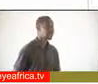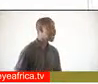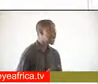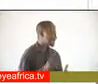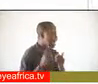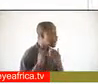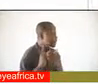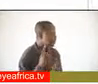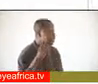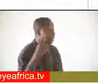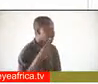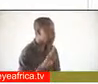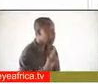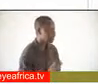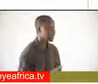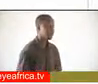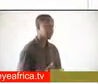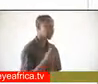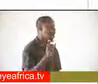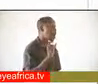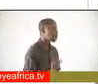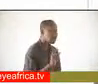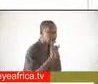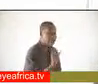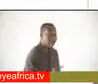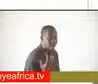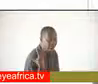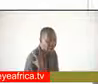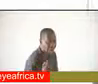depends on how one handles grammar.